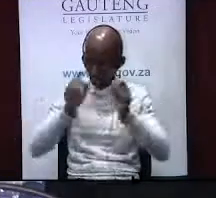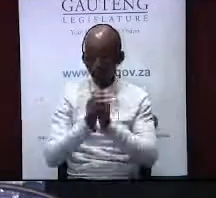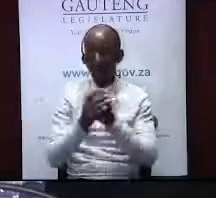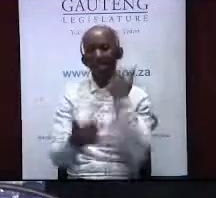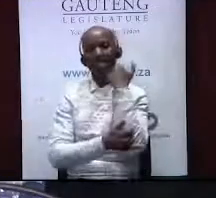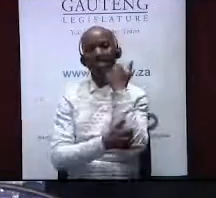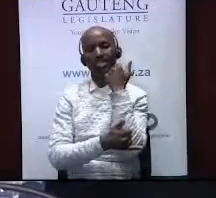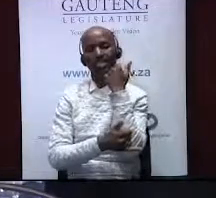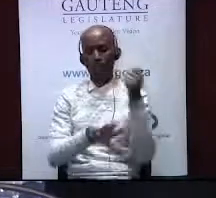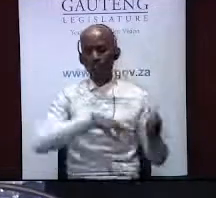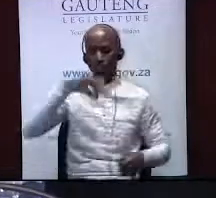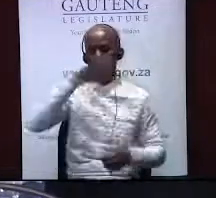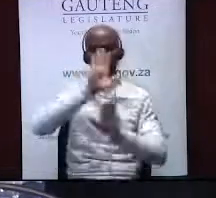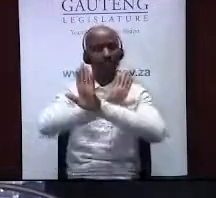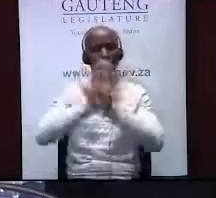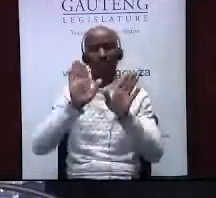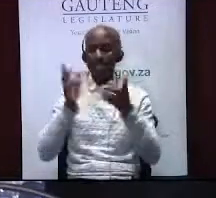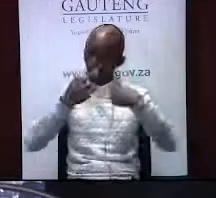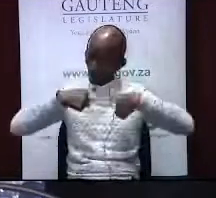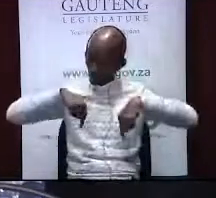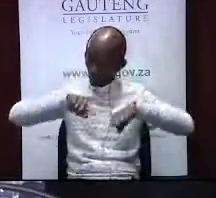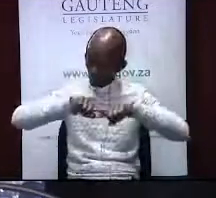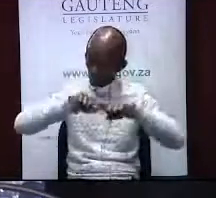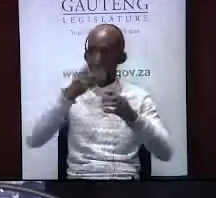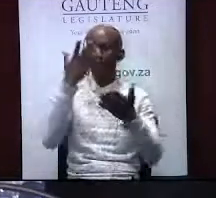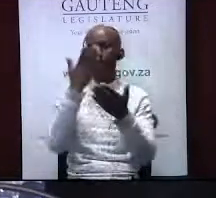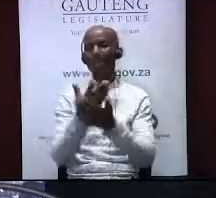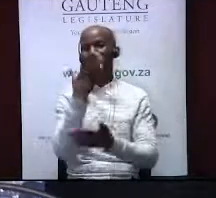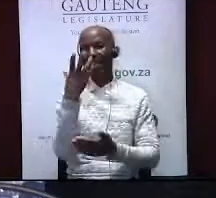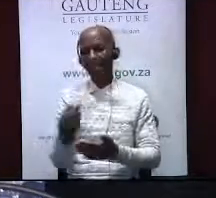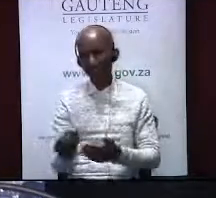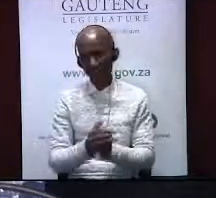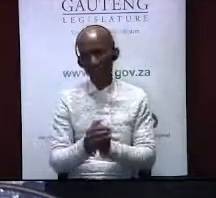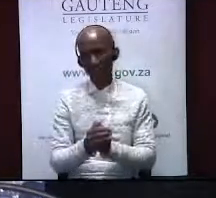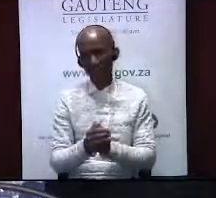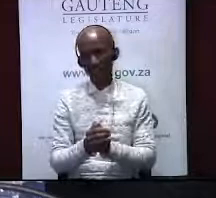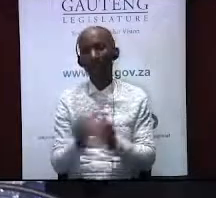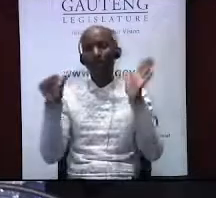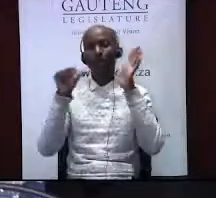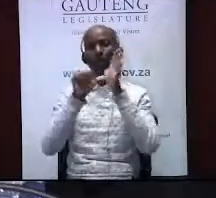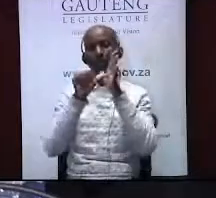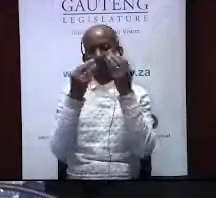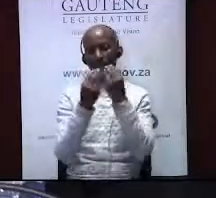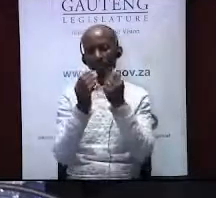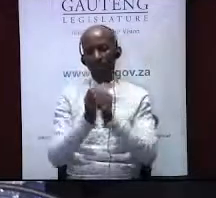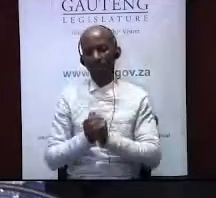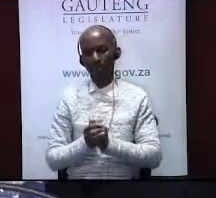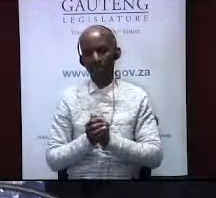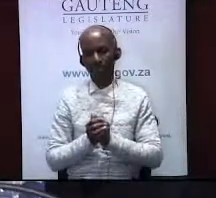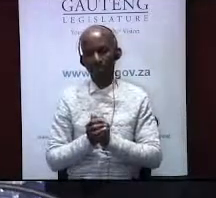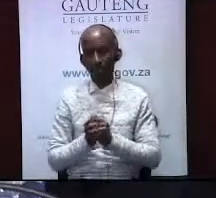our country spiritually. Runar tshwantse re tle le such initiatives.